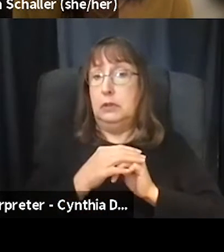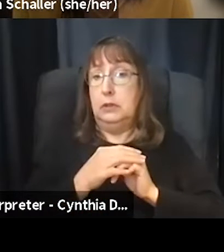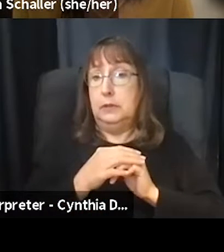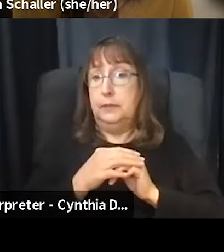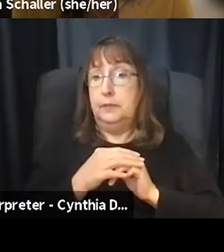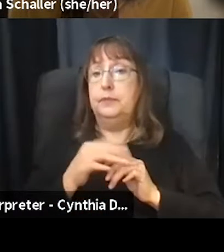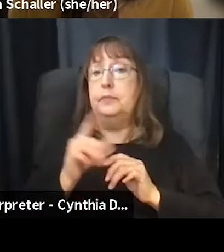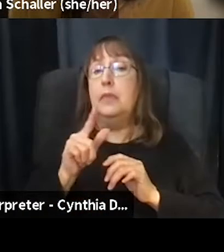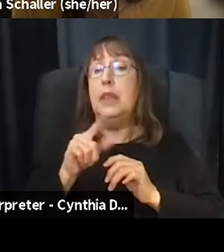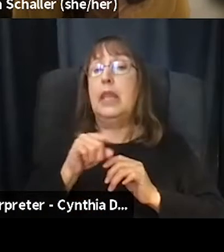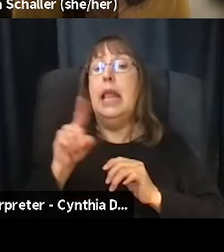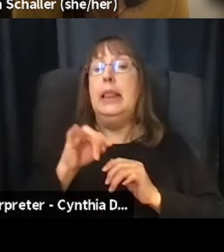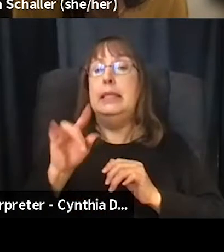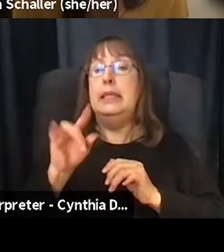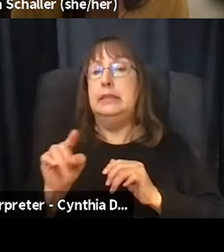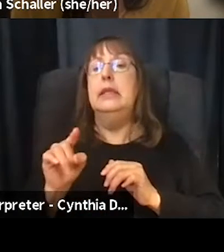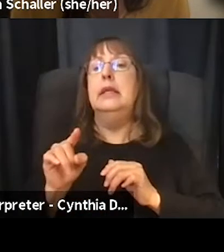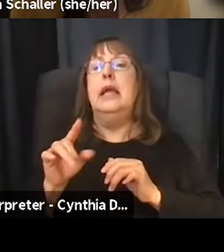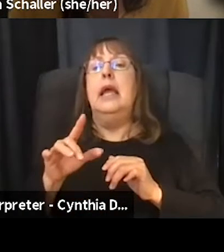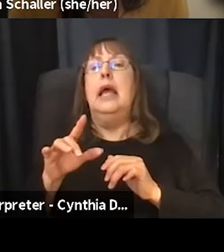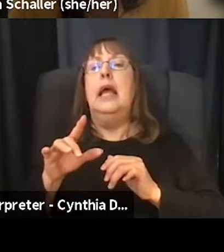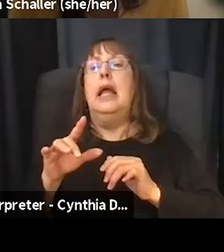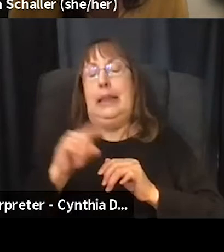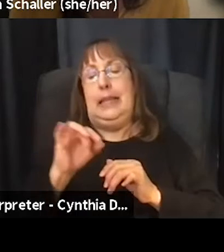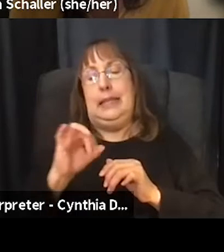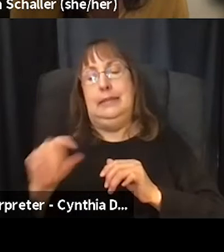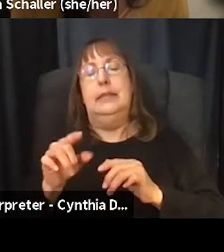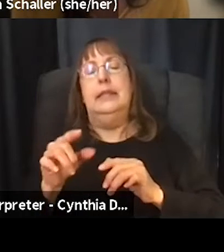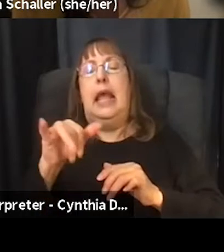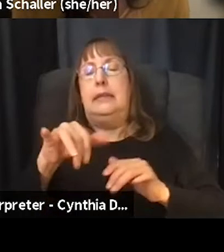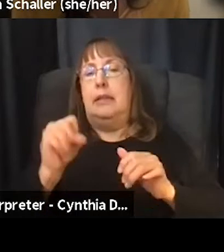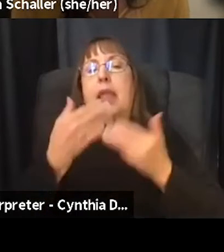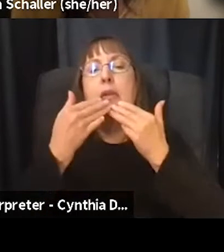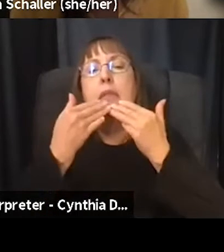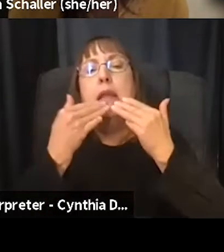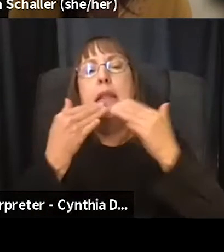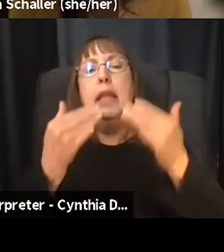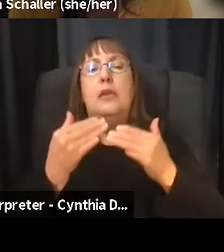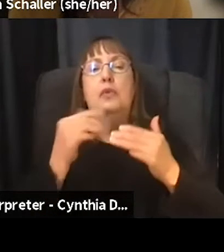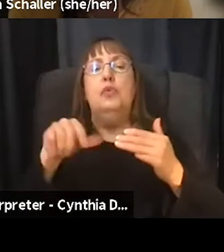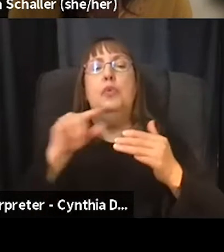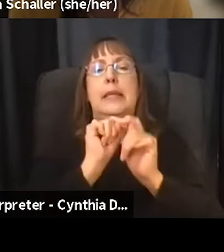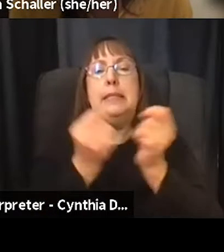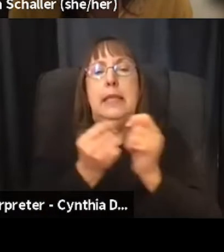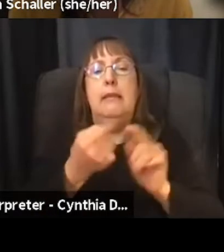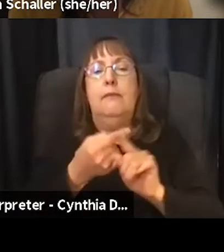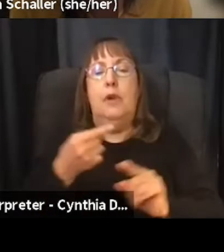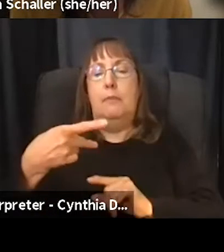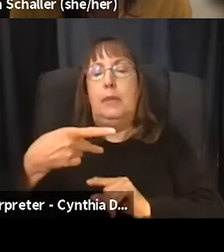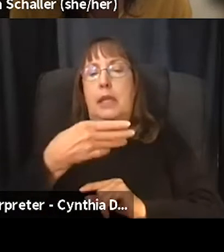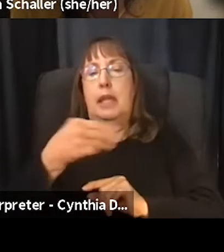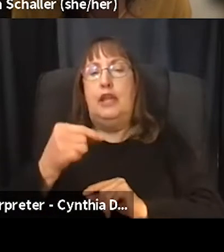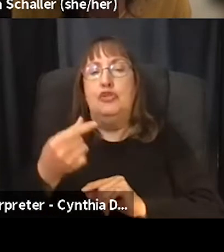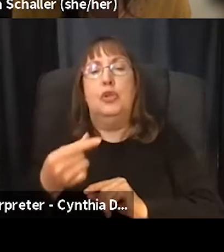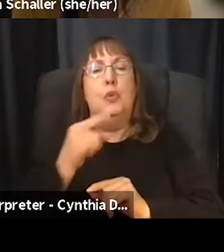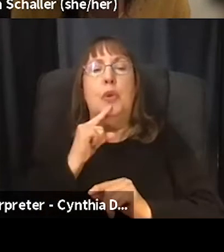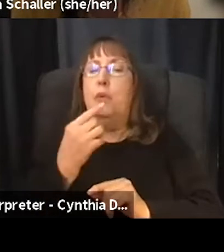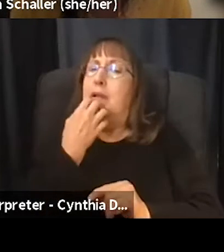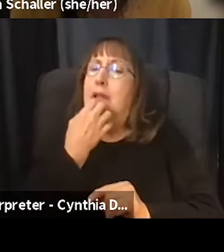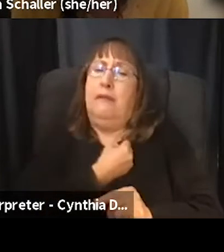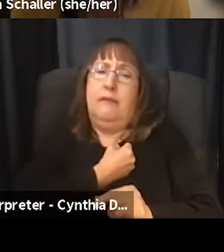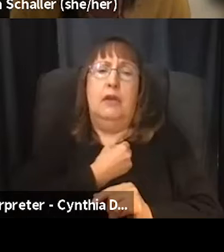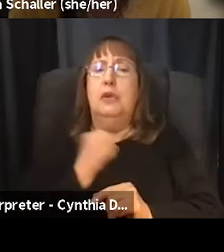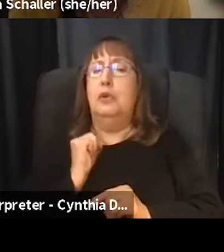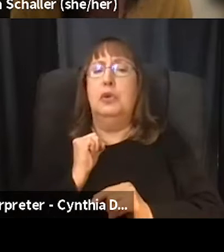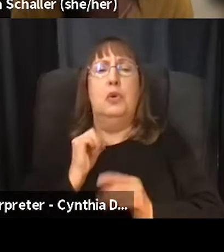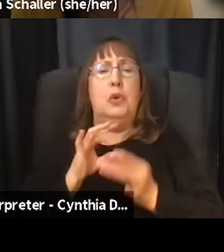took care of it, Kirsten. Yes, thank you again, P&G team. We so much value the partnership that you had on this panel with us, and we hope that the